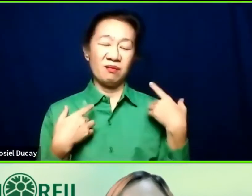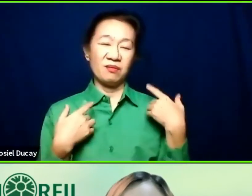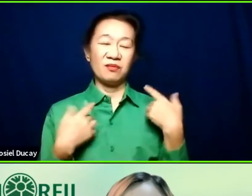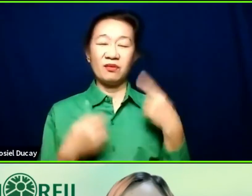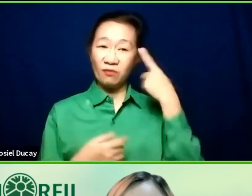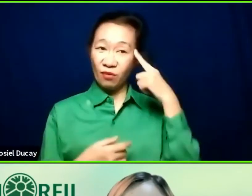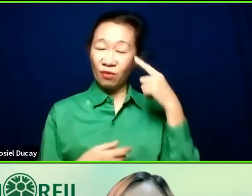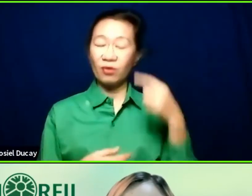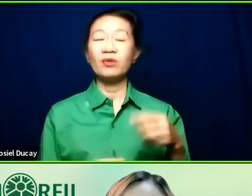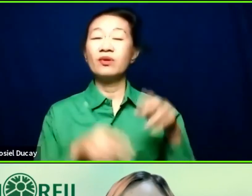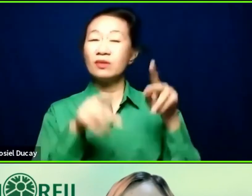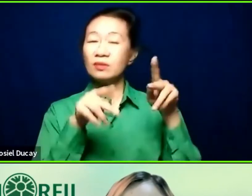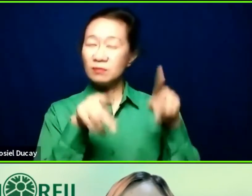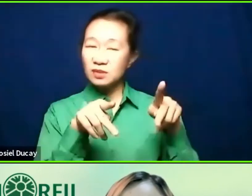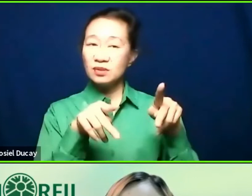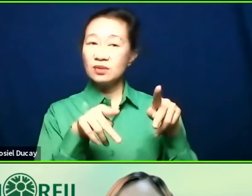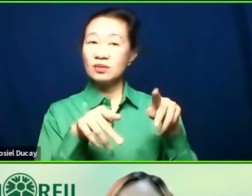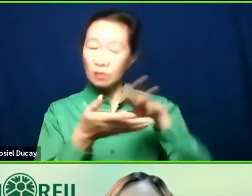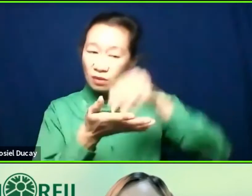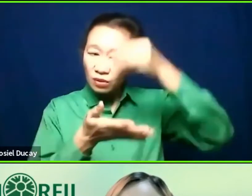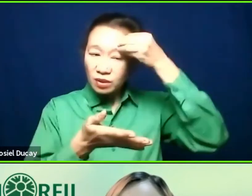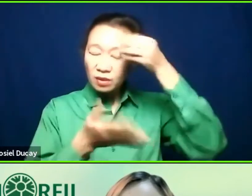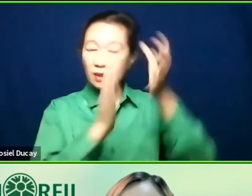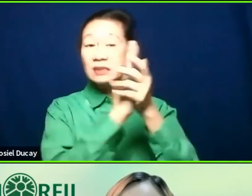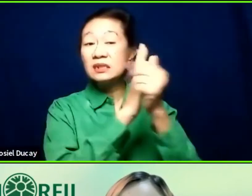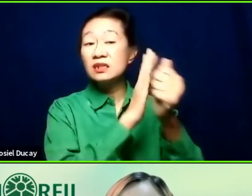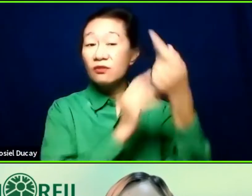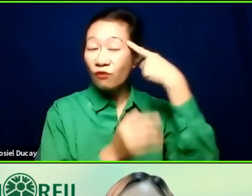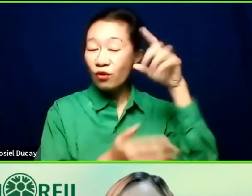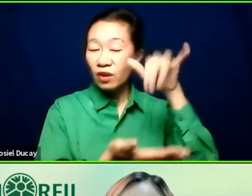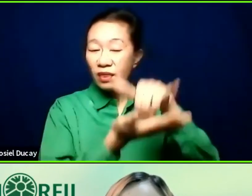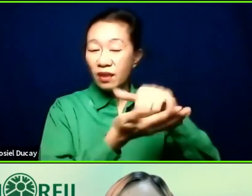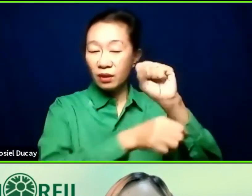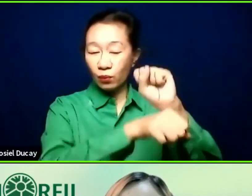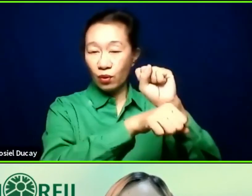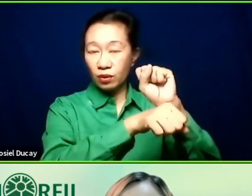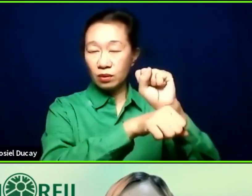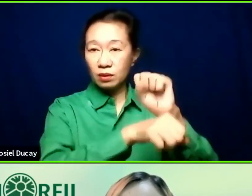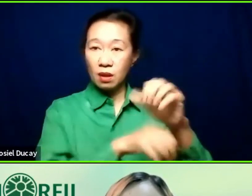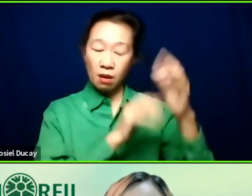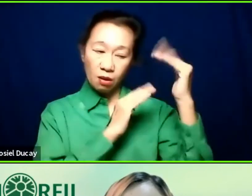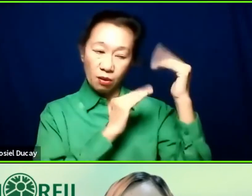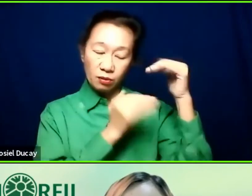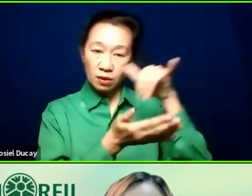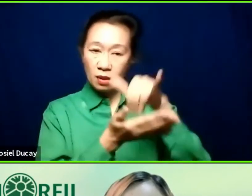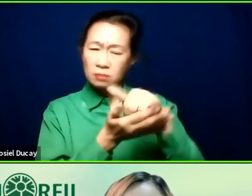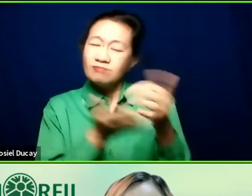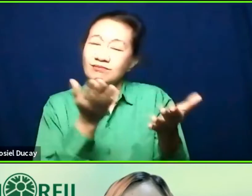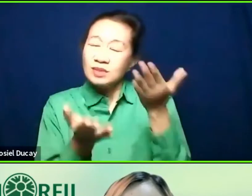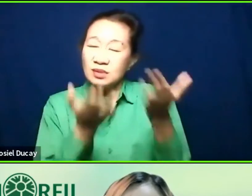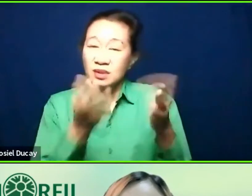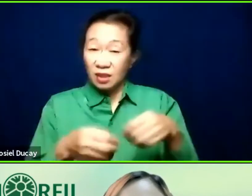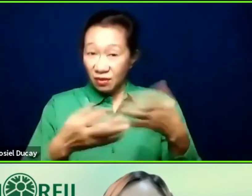para matutunan niya yung mga skills para dun sa trabaho niya. I hope that somehow gives you